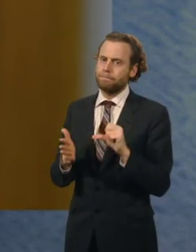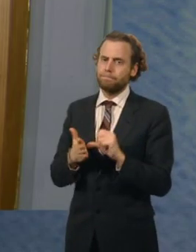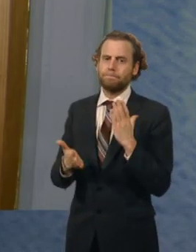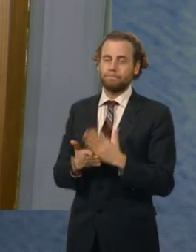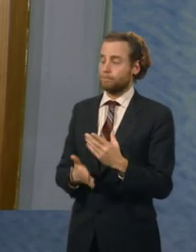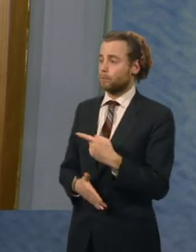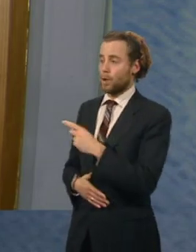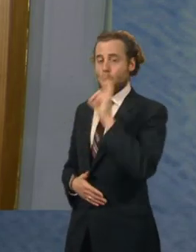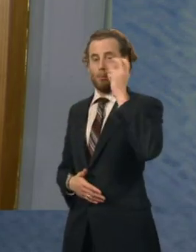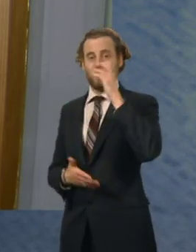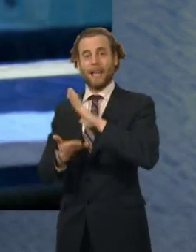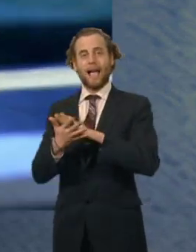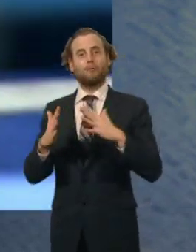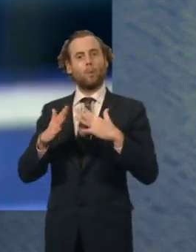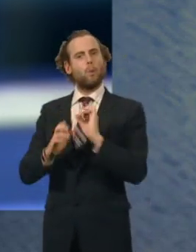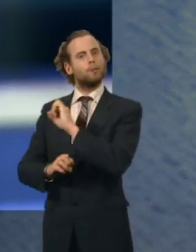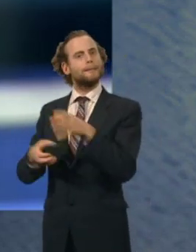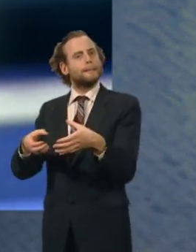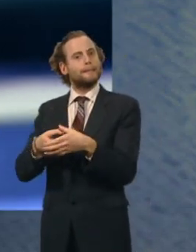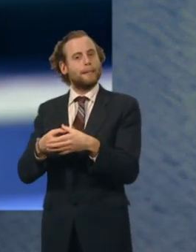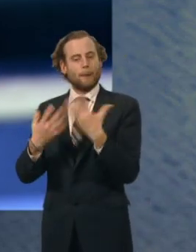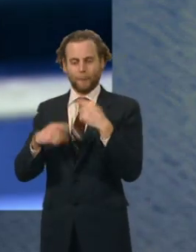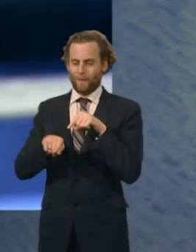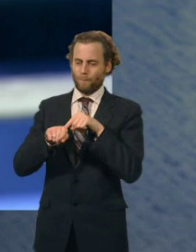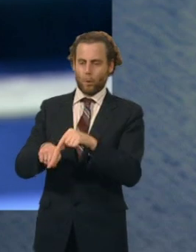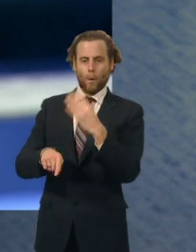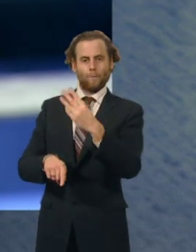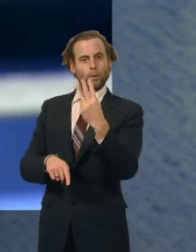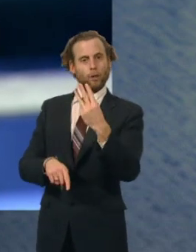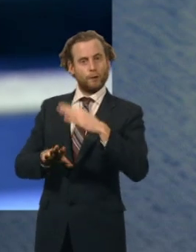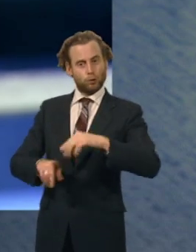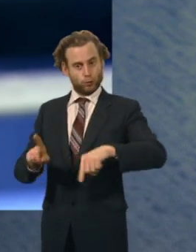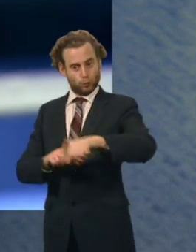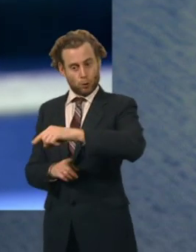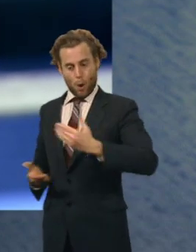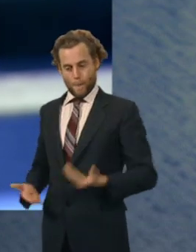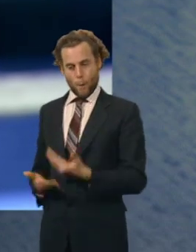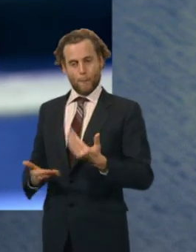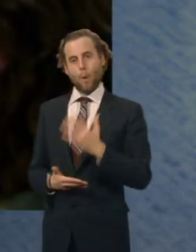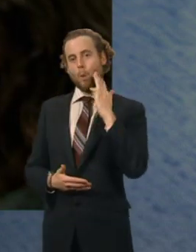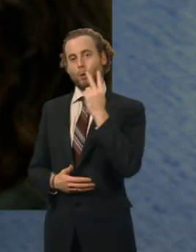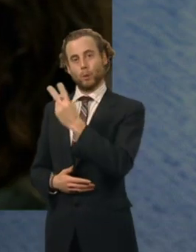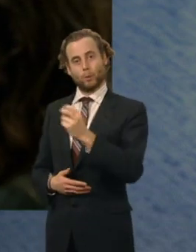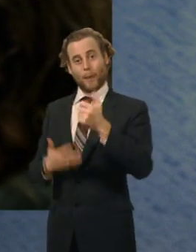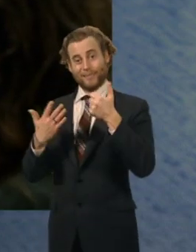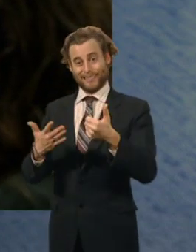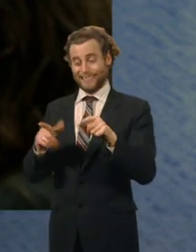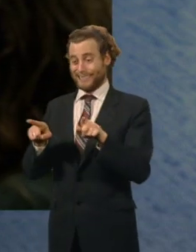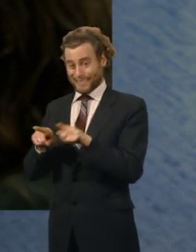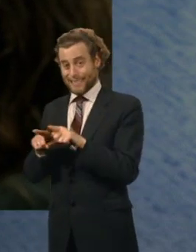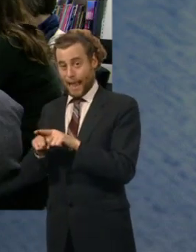Professor Harriet Ward's team has tracked 43 children, all born in 2006, the same year as Peter